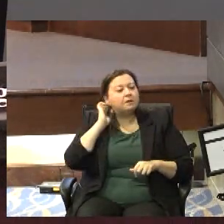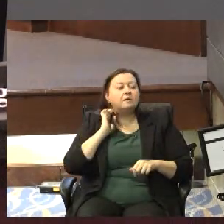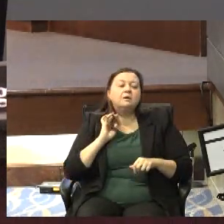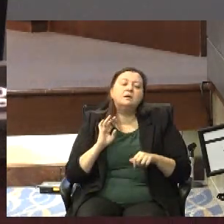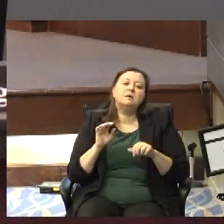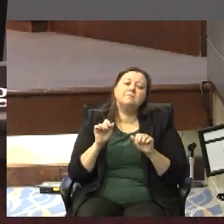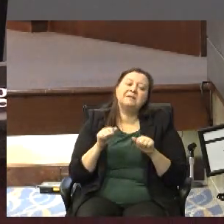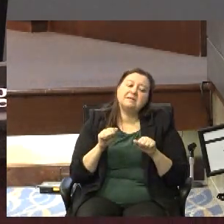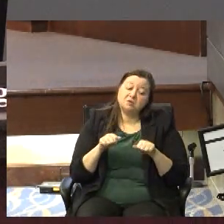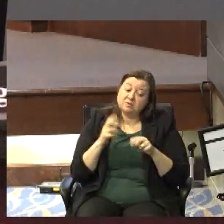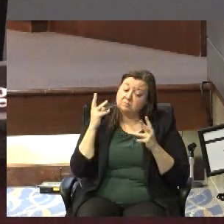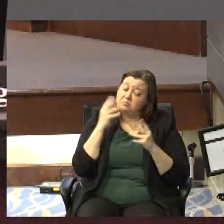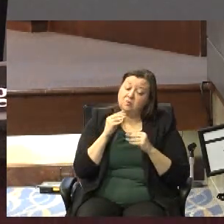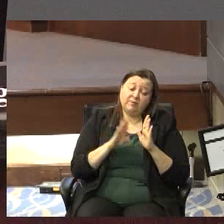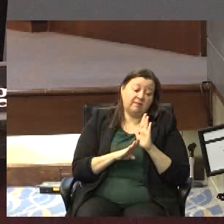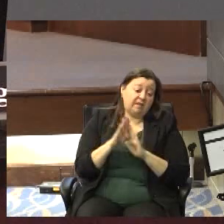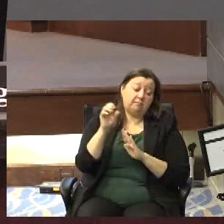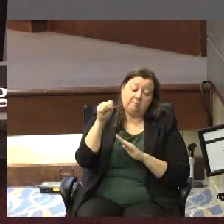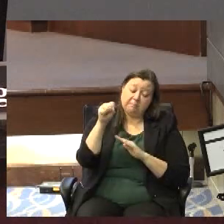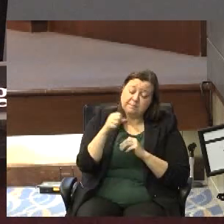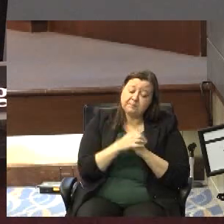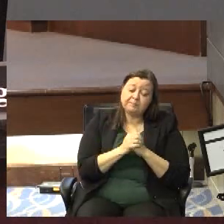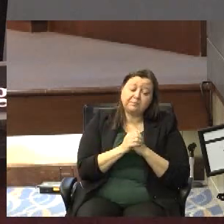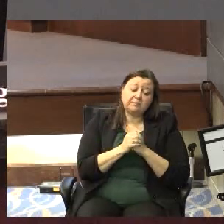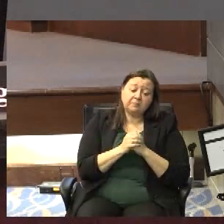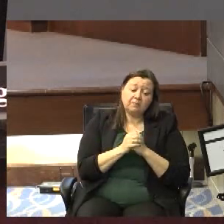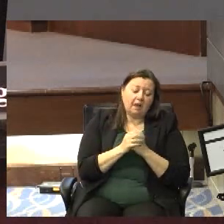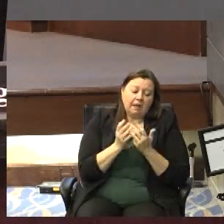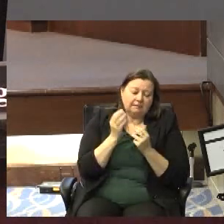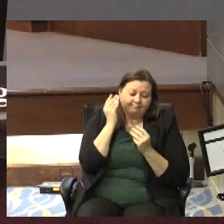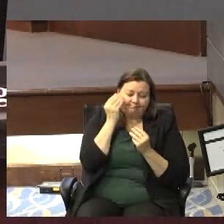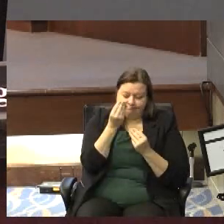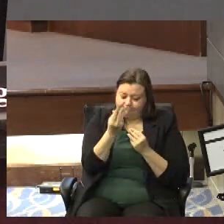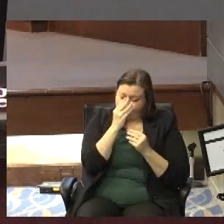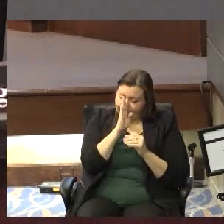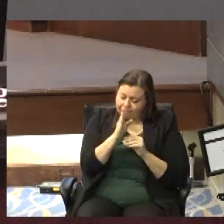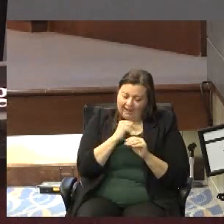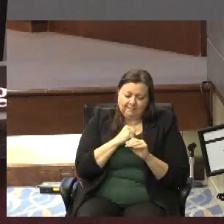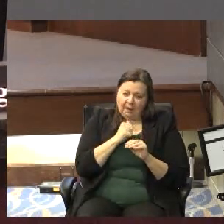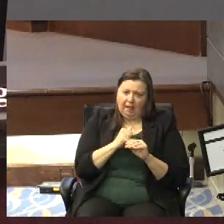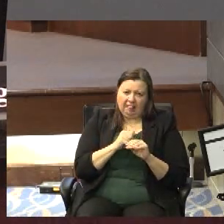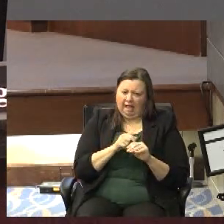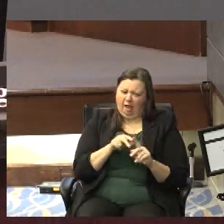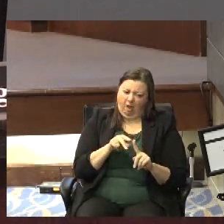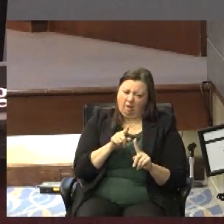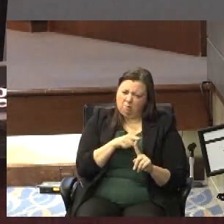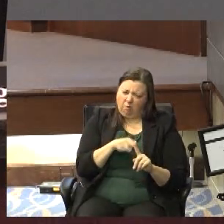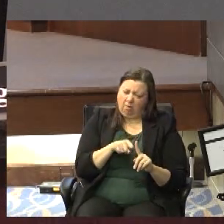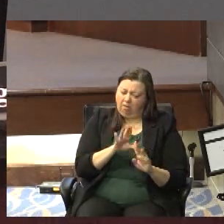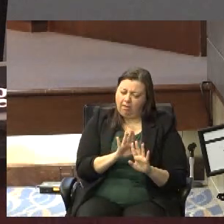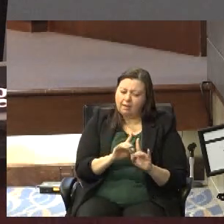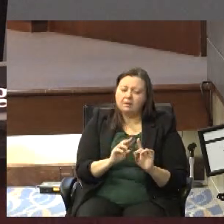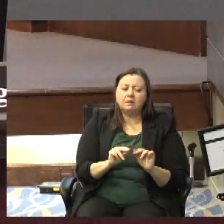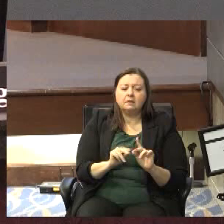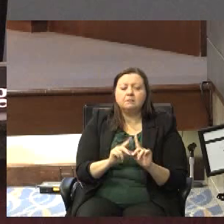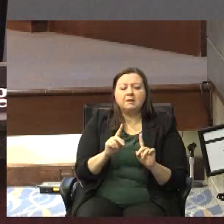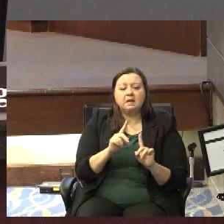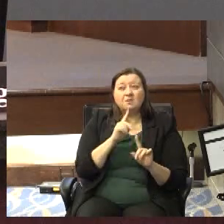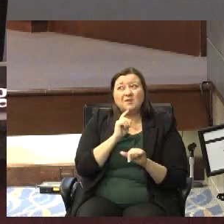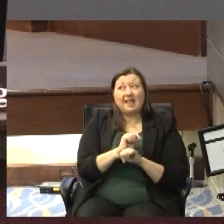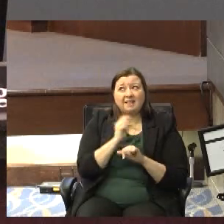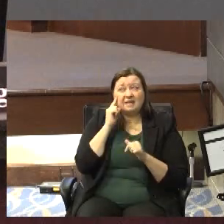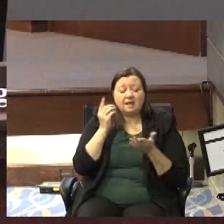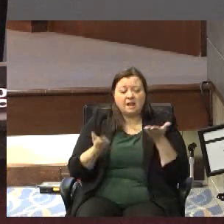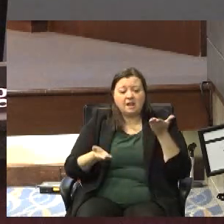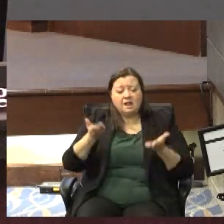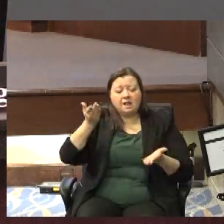really beautiful development and community. So I'm just stating that. That is not a question, but it is a real reality that is